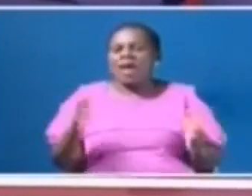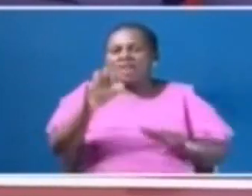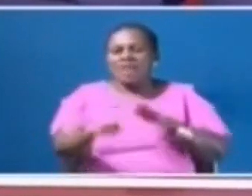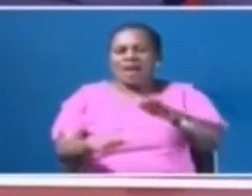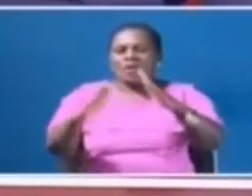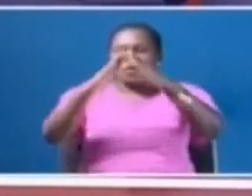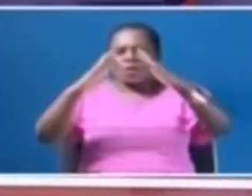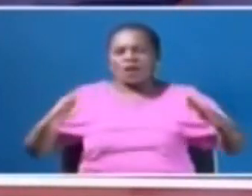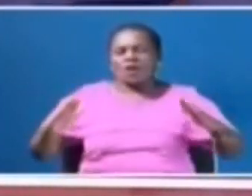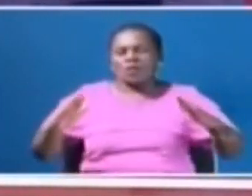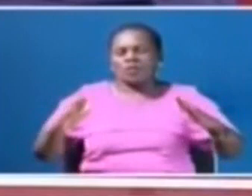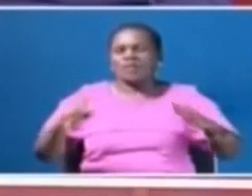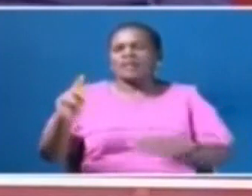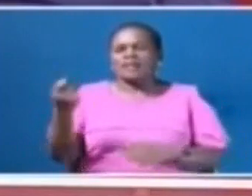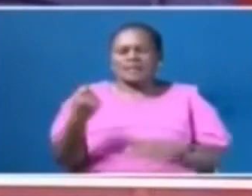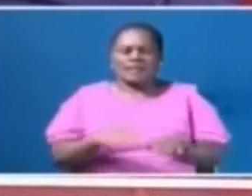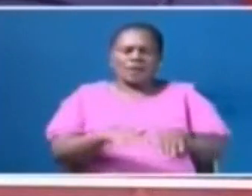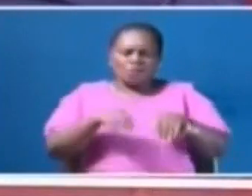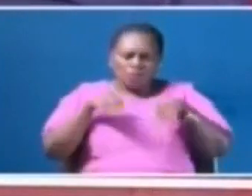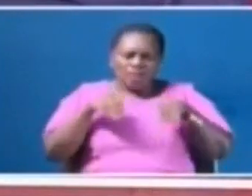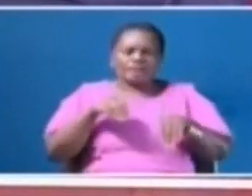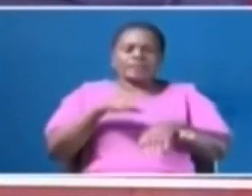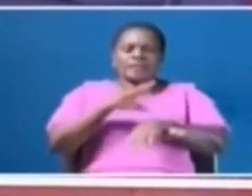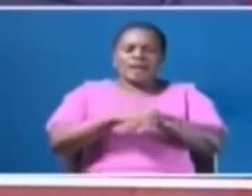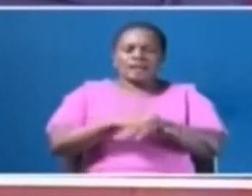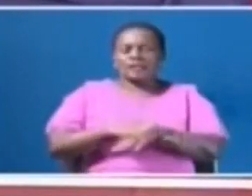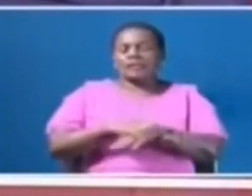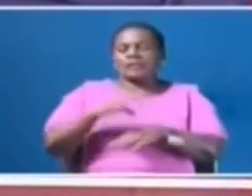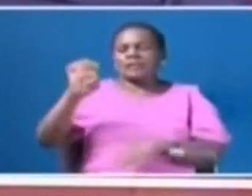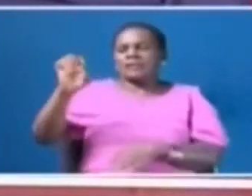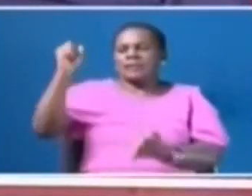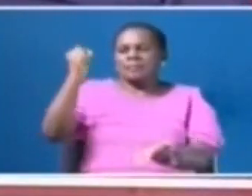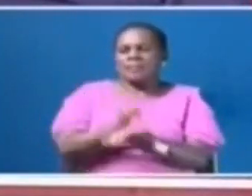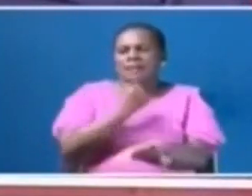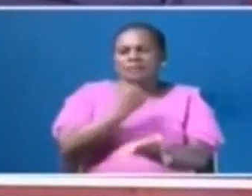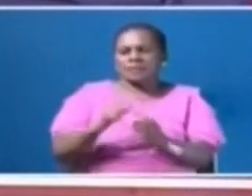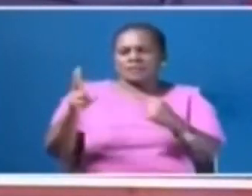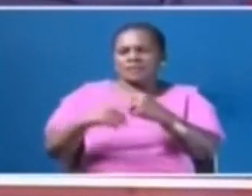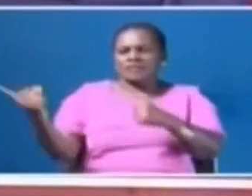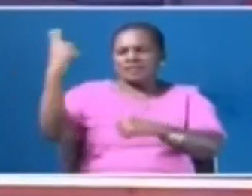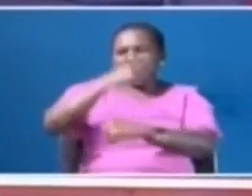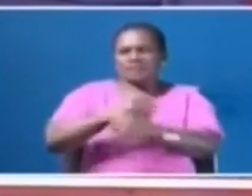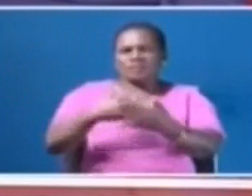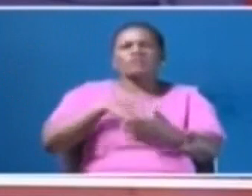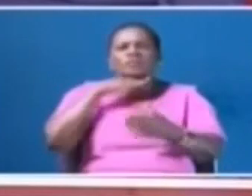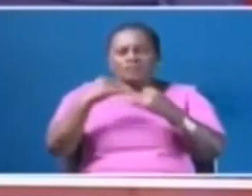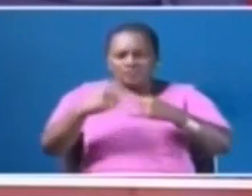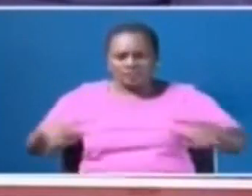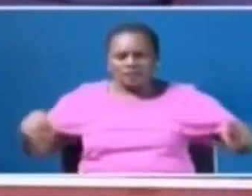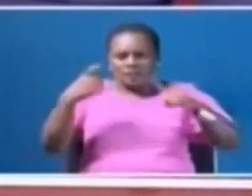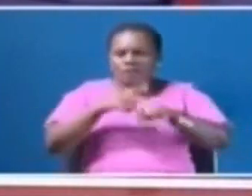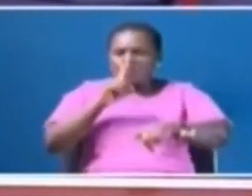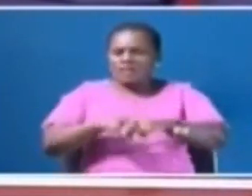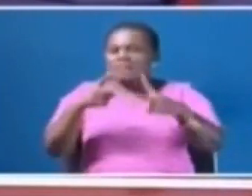House as Kenyans spend long hours trying to acquire the digital passport, 71 days to the deadline. From the onset,